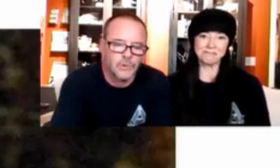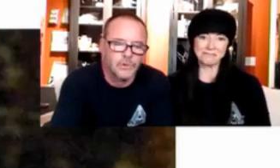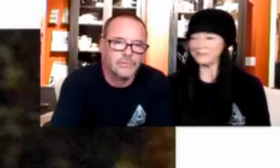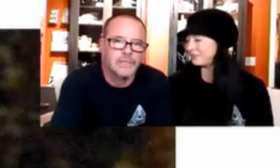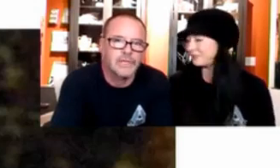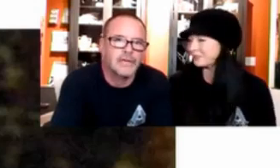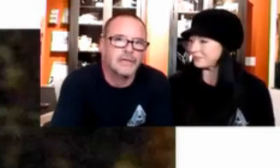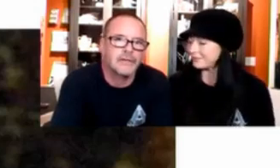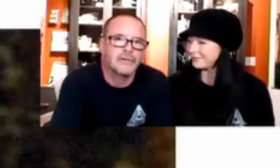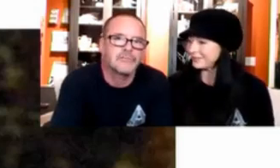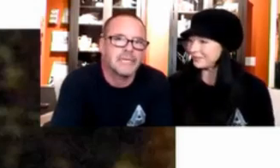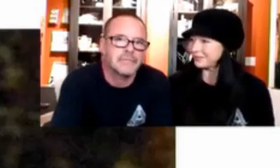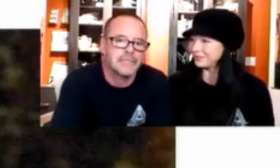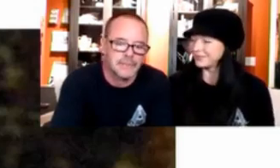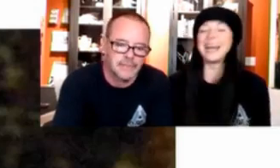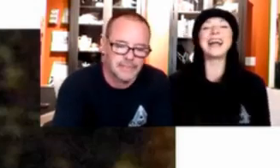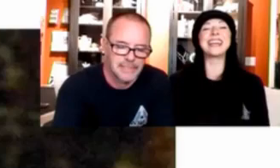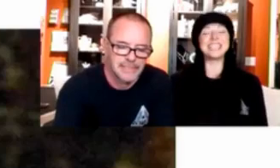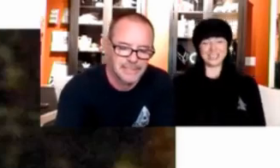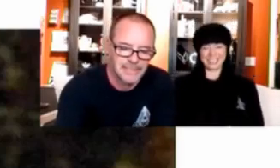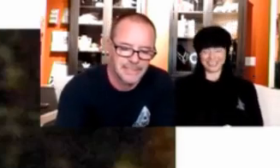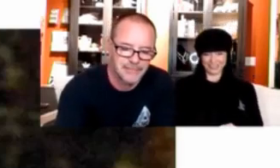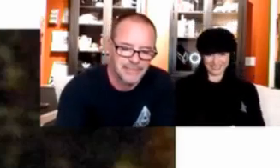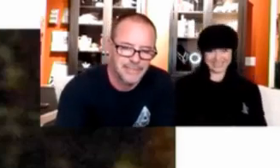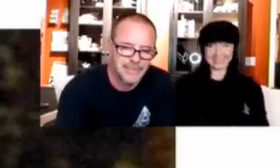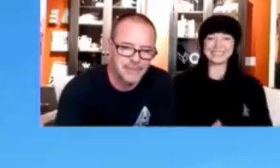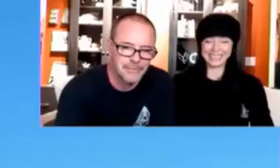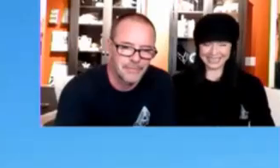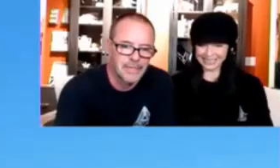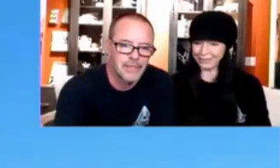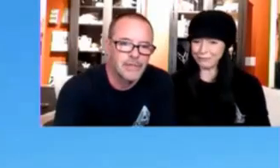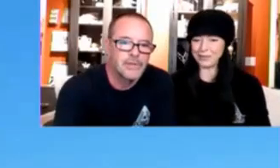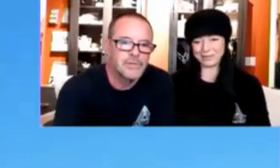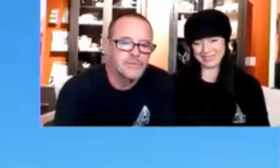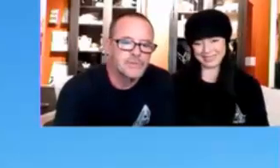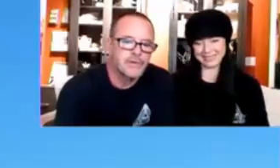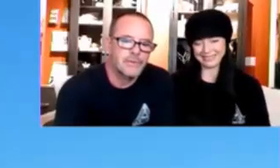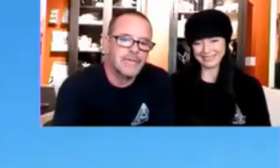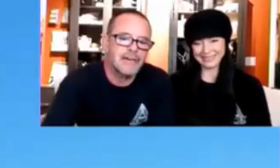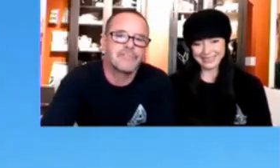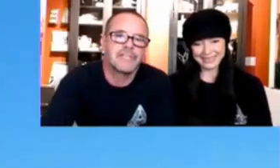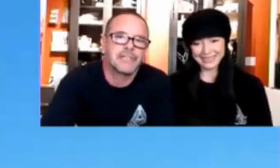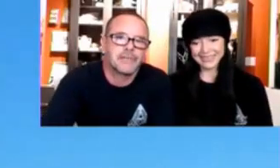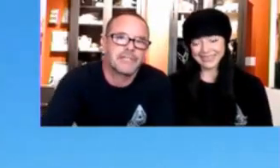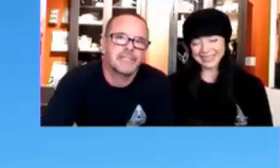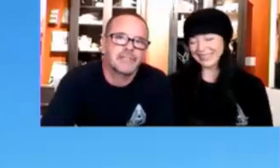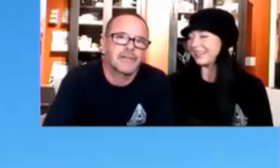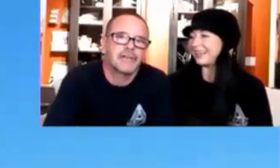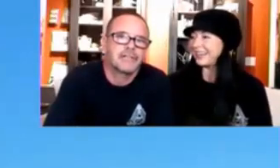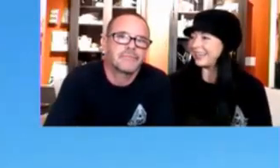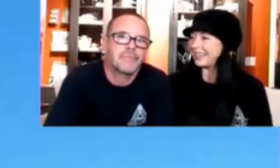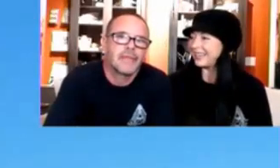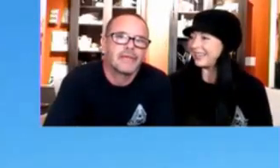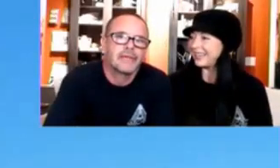And wolves love babies. They sure do. They really do. They love babies. So we have a video